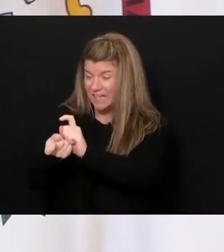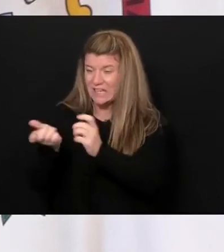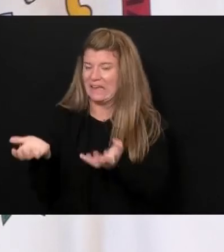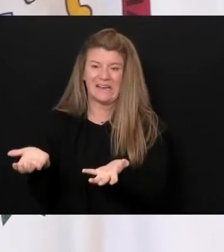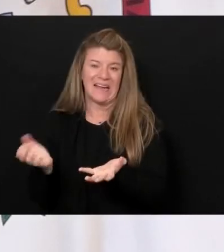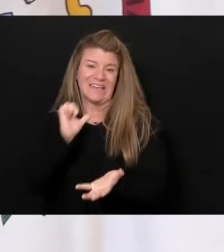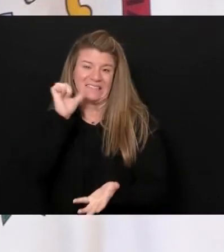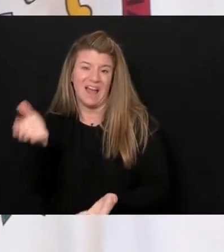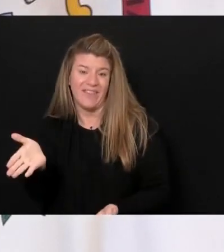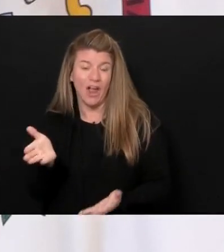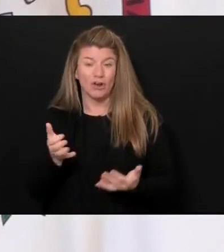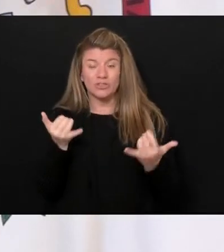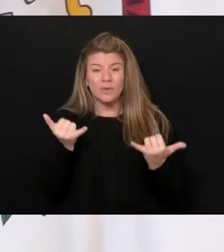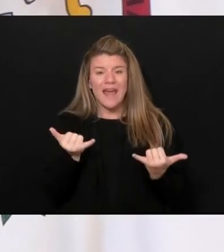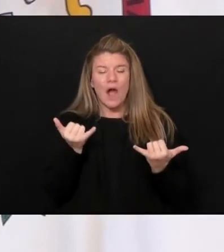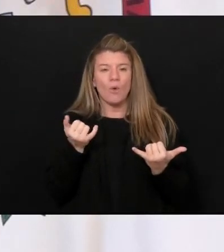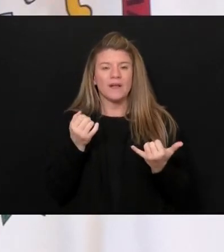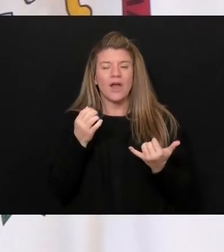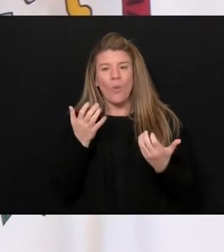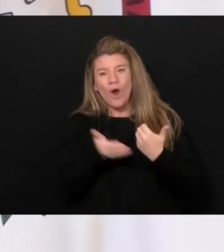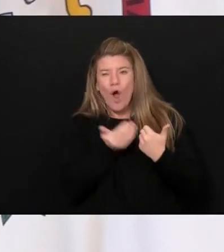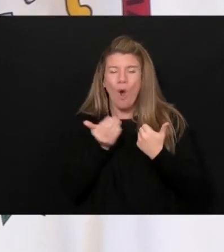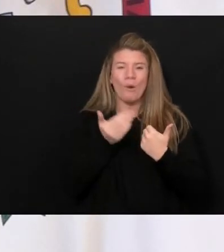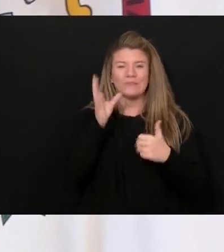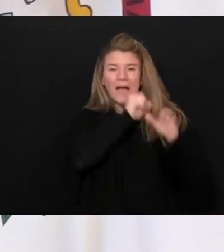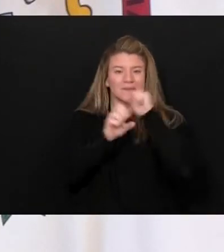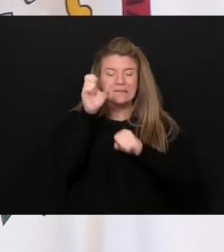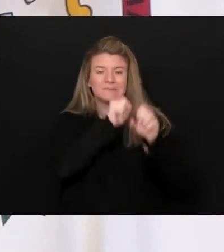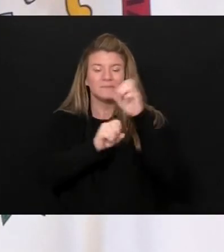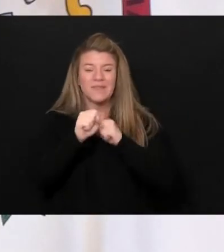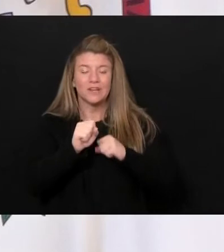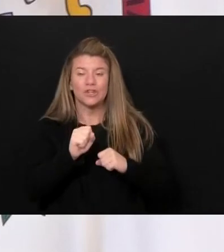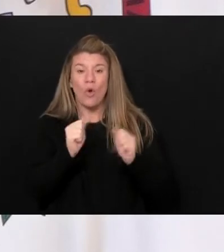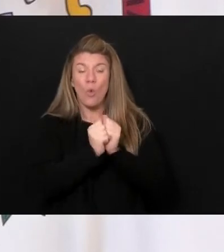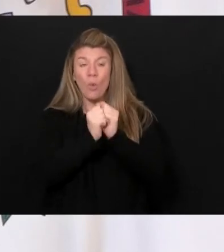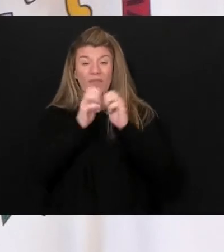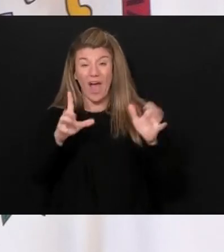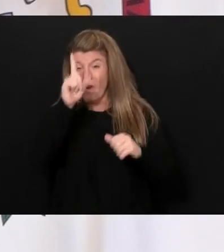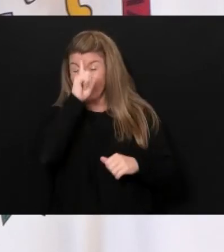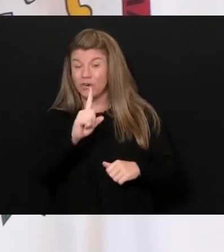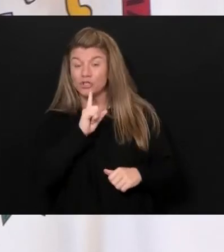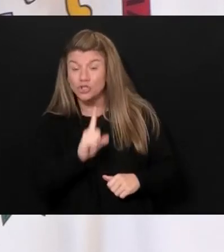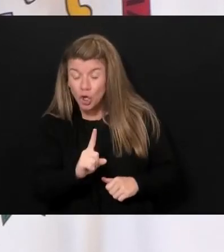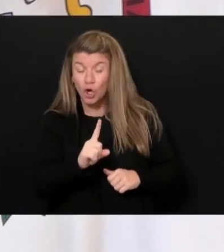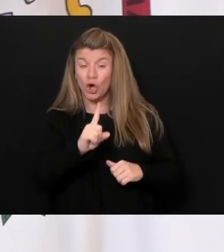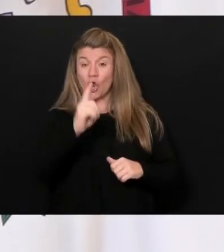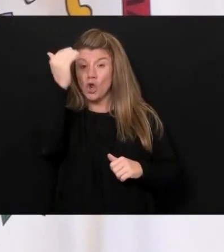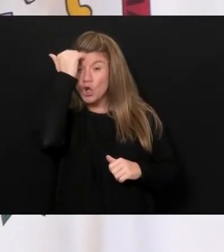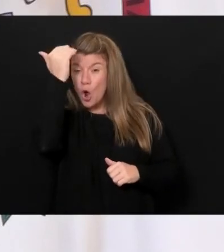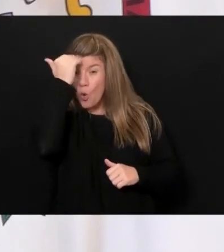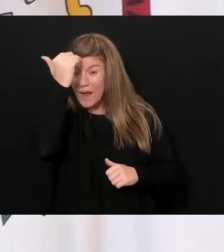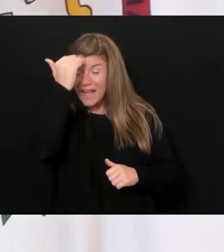kind of shooting in the dark a little bit, and you can't identify without any question, this is going to make a real